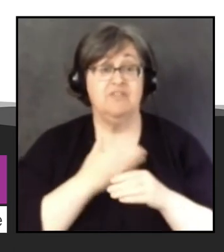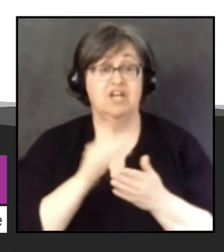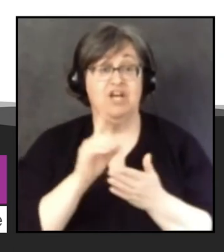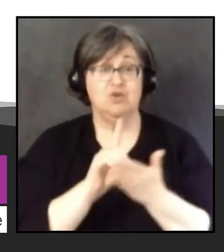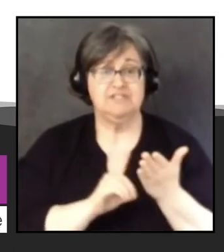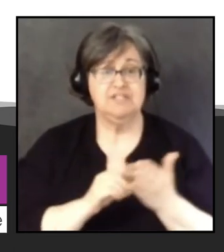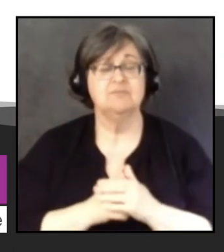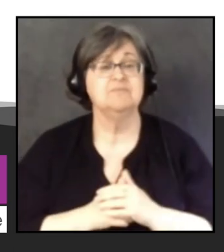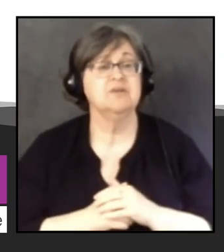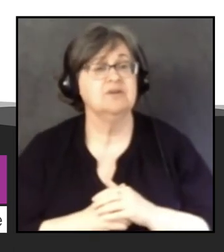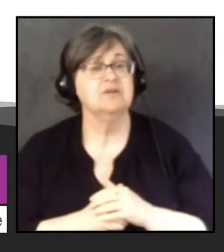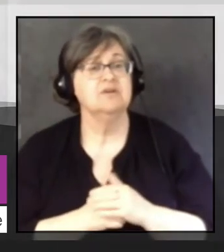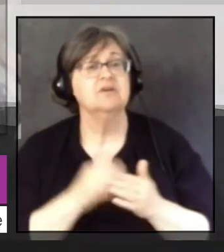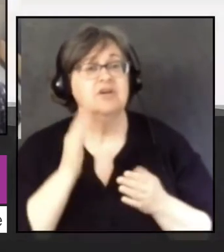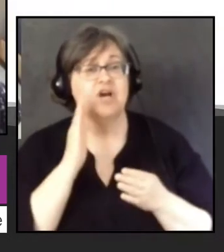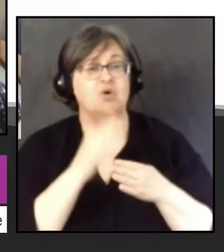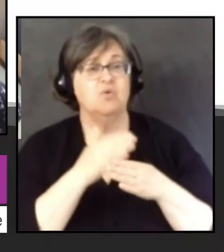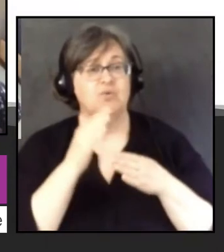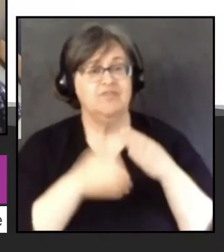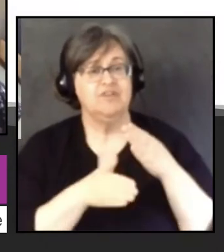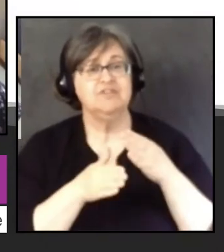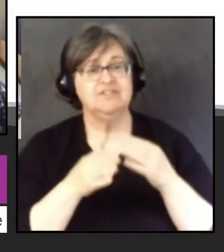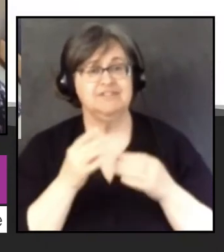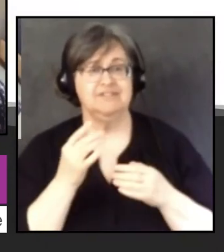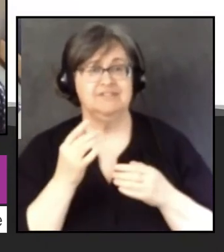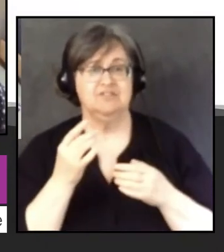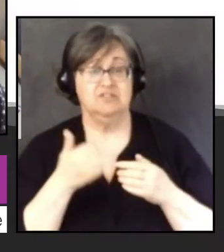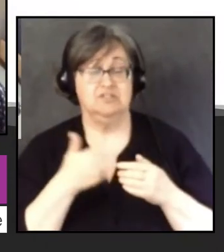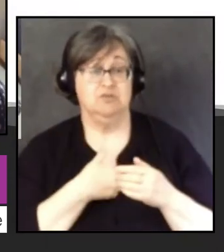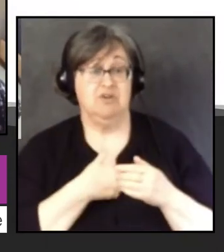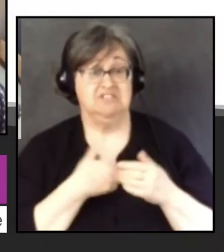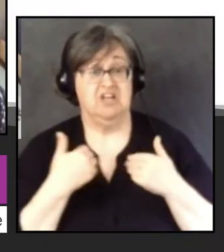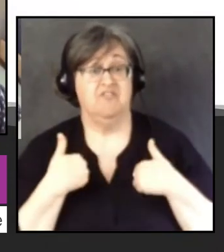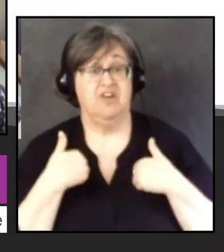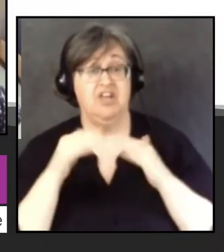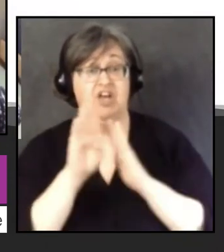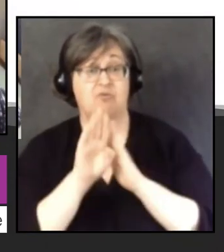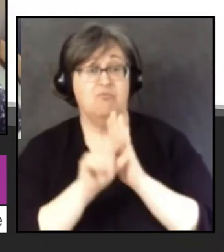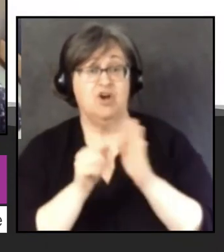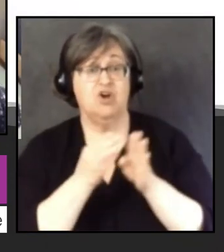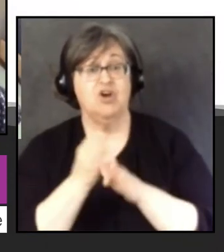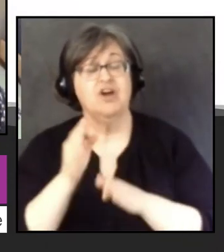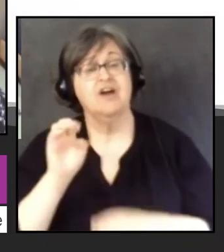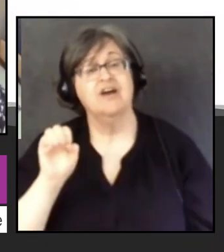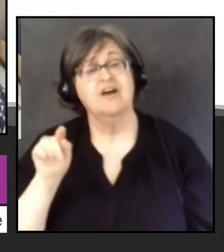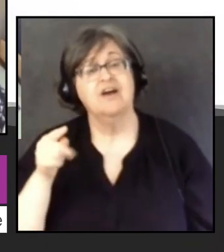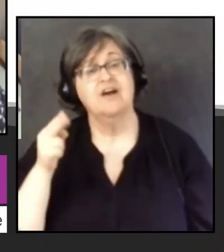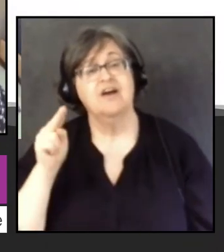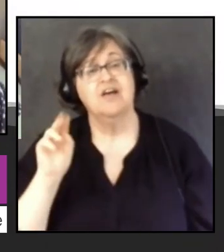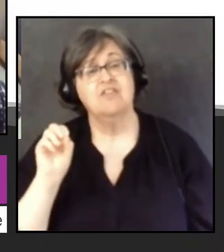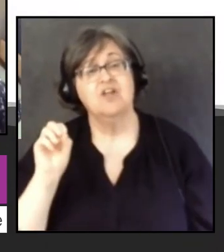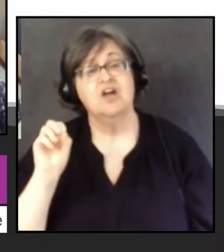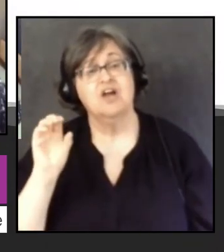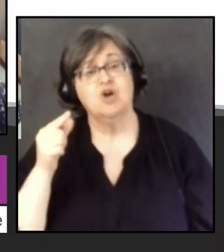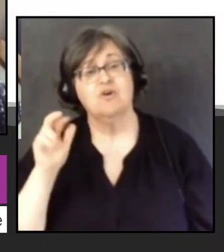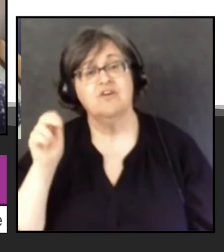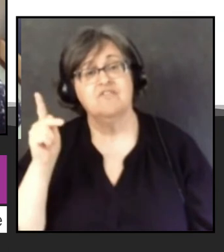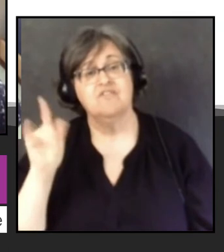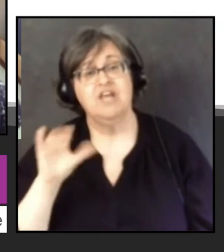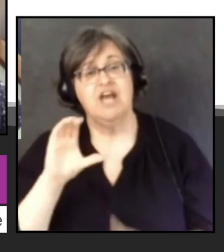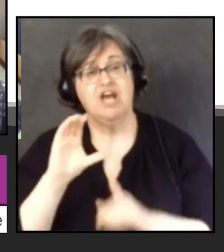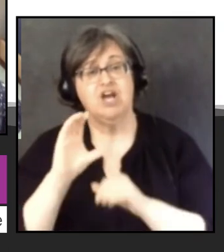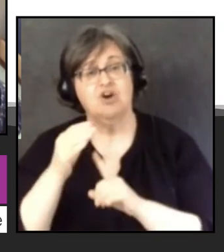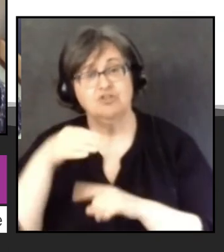And just to close that out, as someone with a background in ethnography and cultural anthropology, I